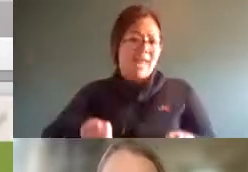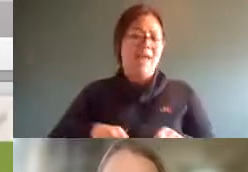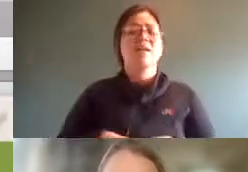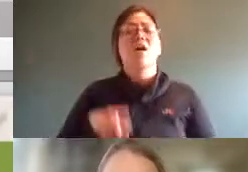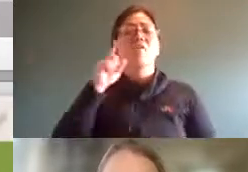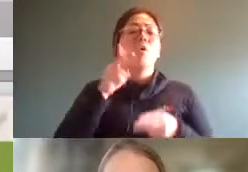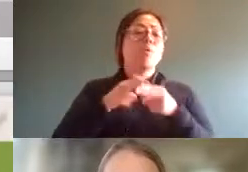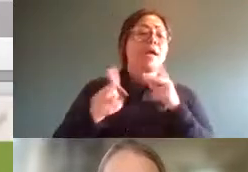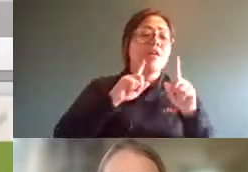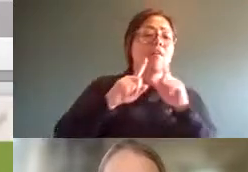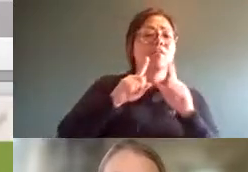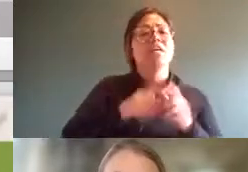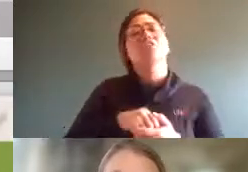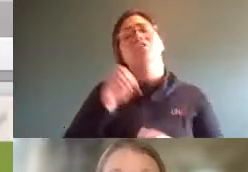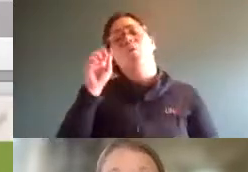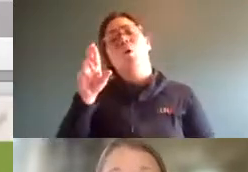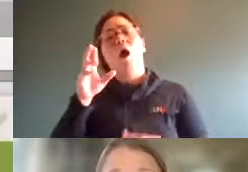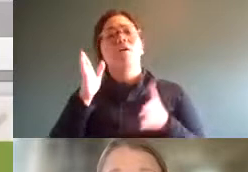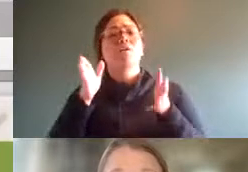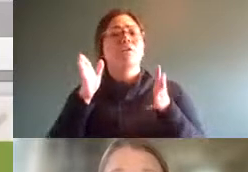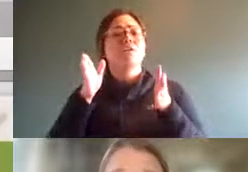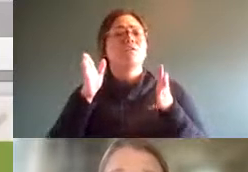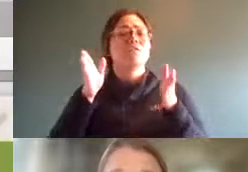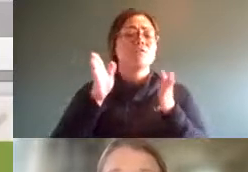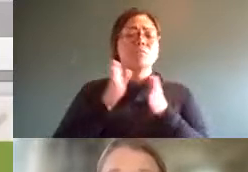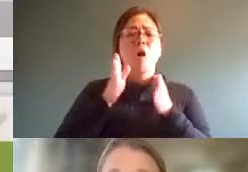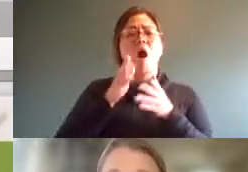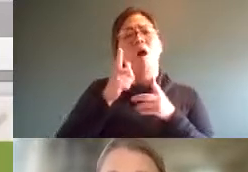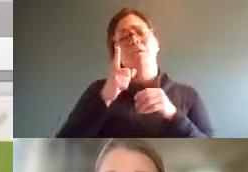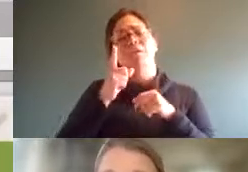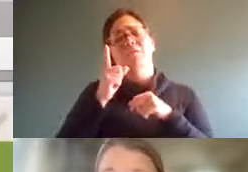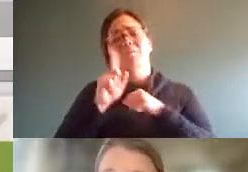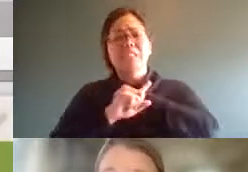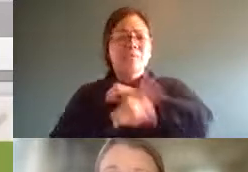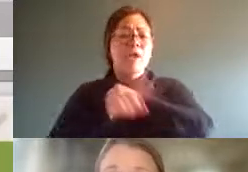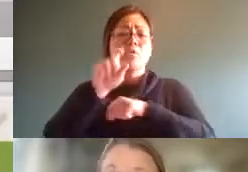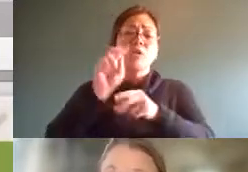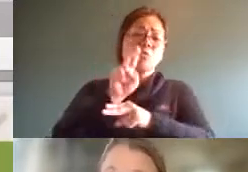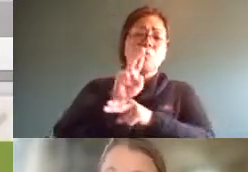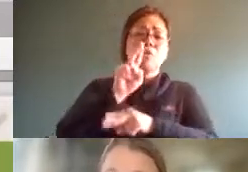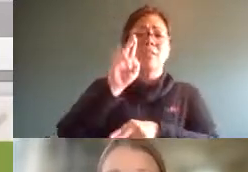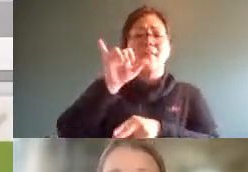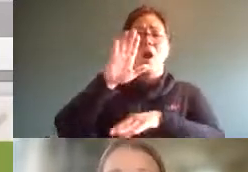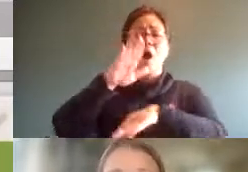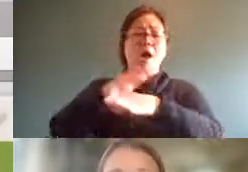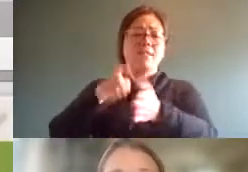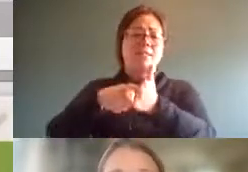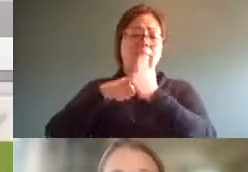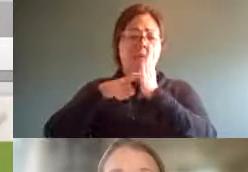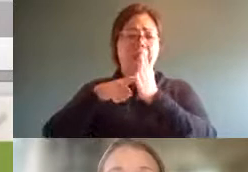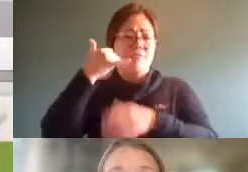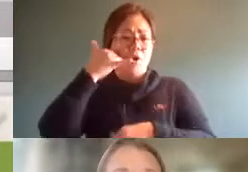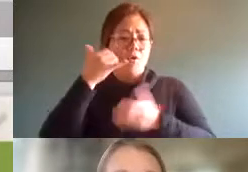quick conversations or for small disciplinary conversations, you could use that on-demand phone service.